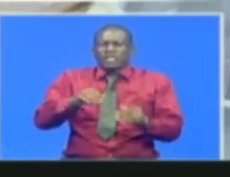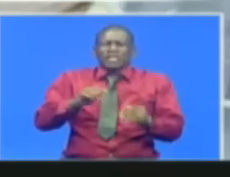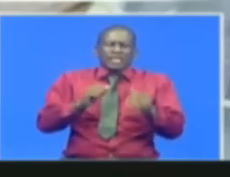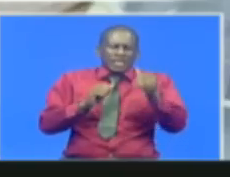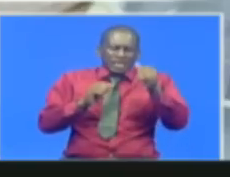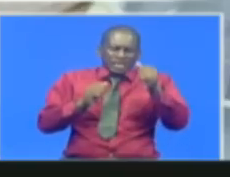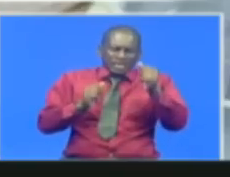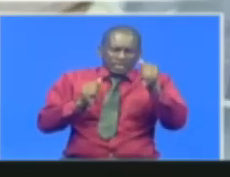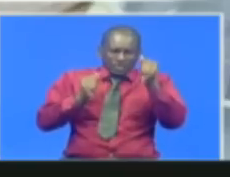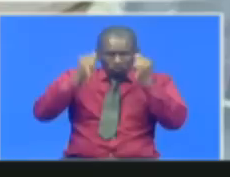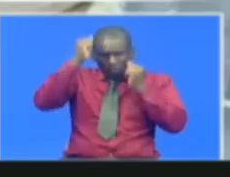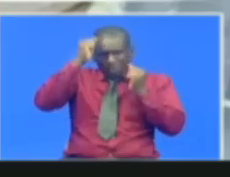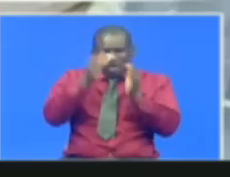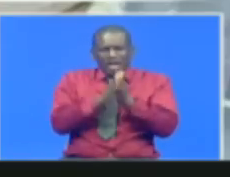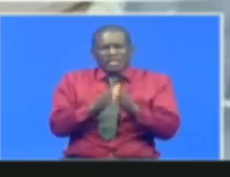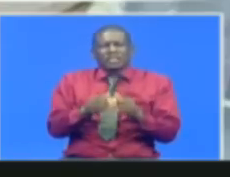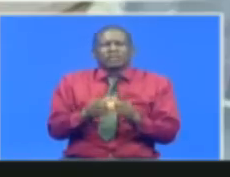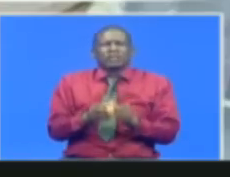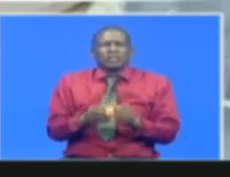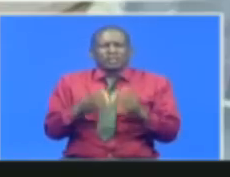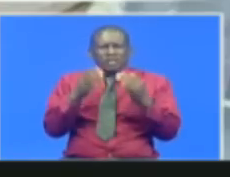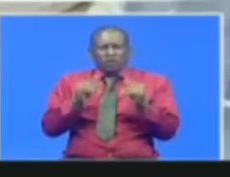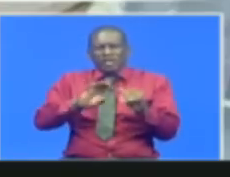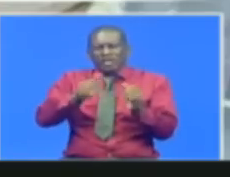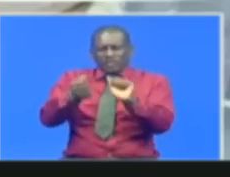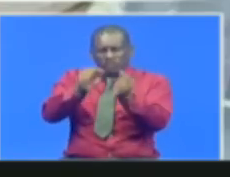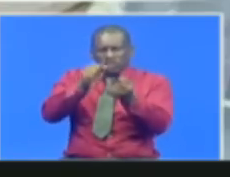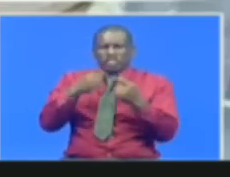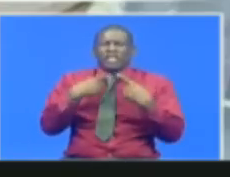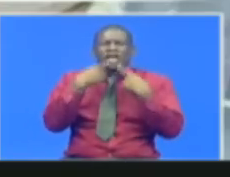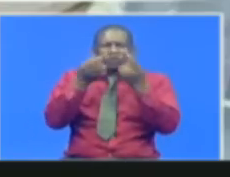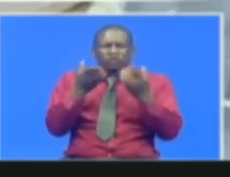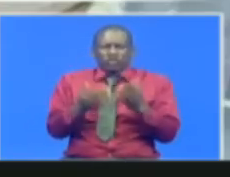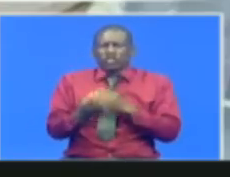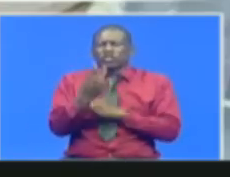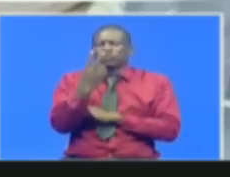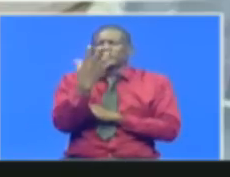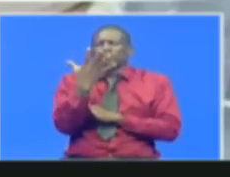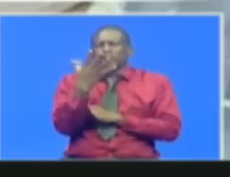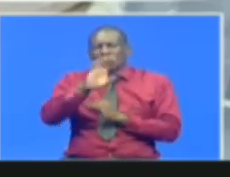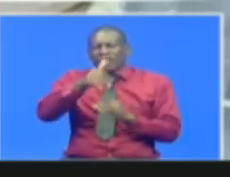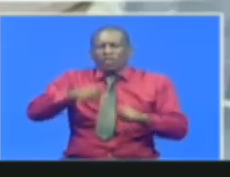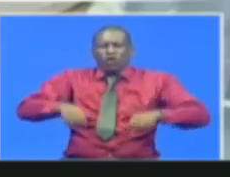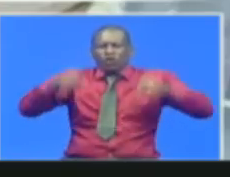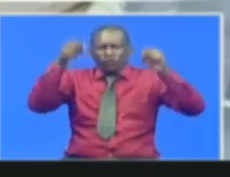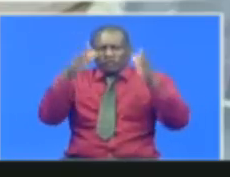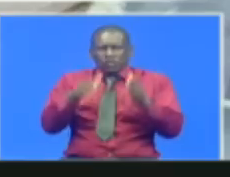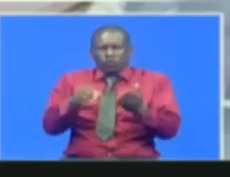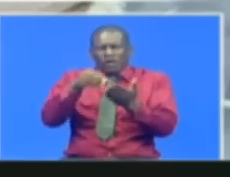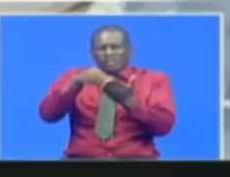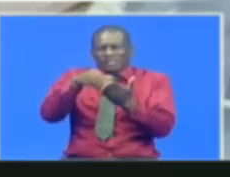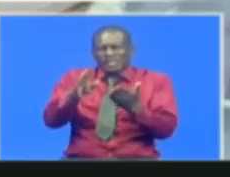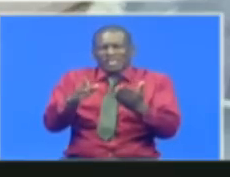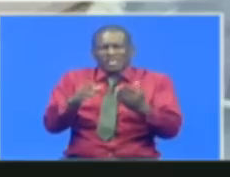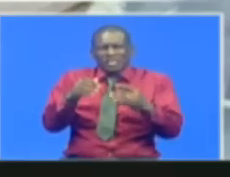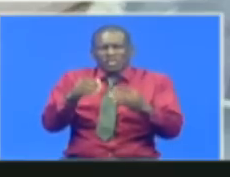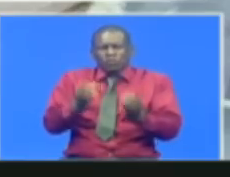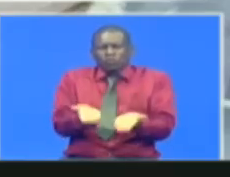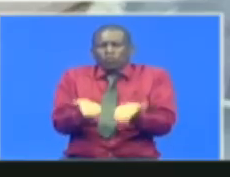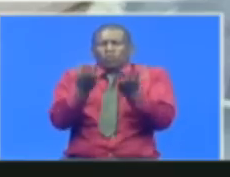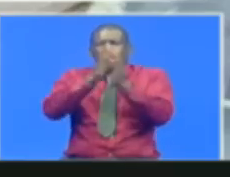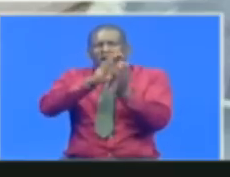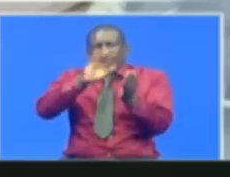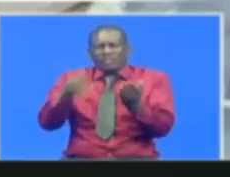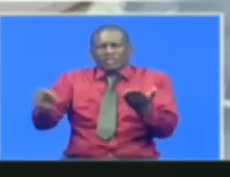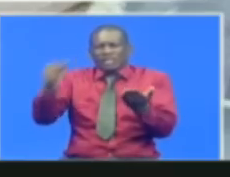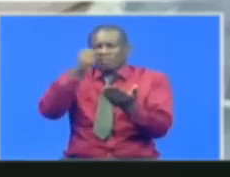and Navy Logistics Commander. And in other changes announced today, 25 other officers were reposted, promoted and others